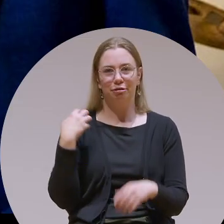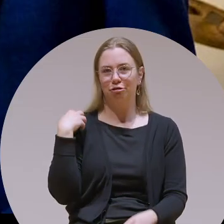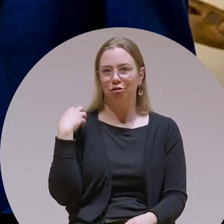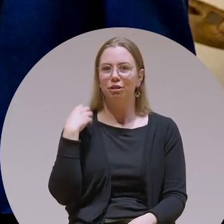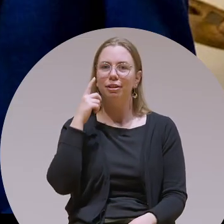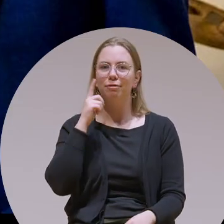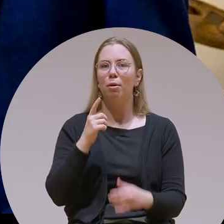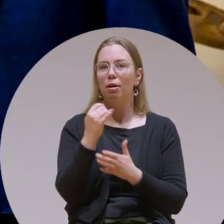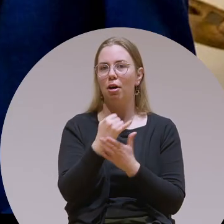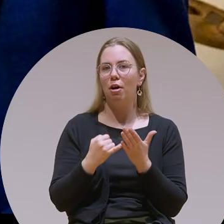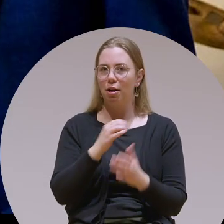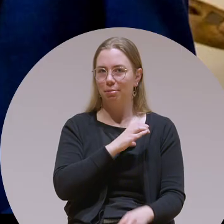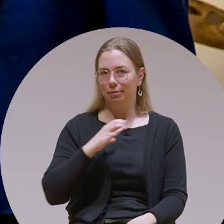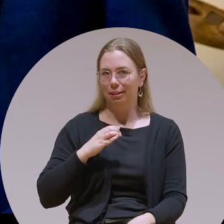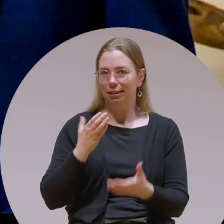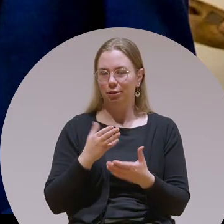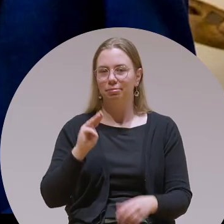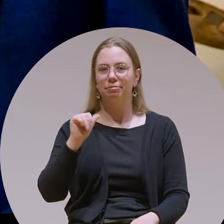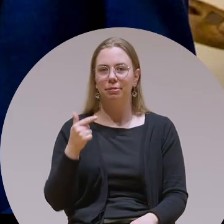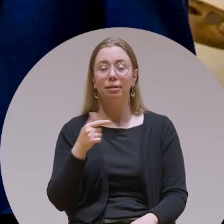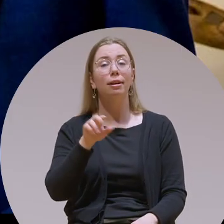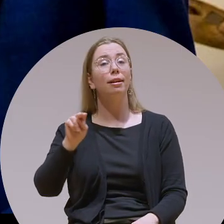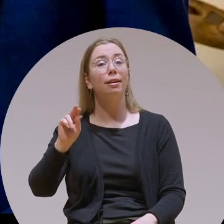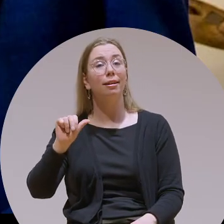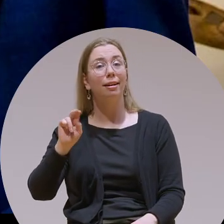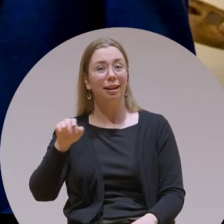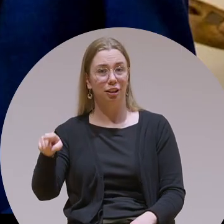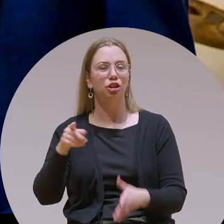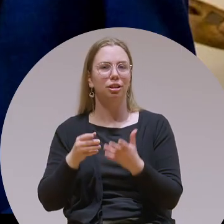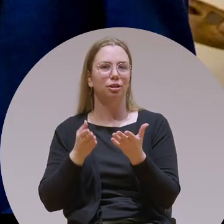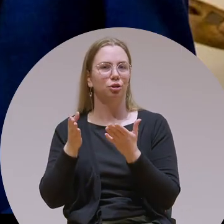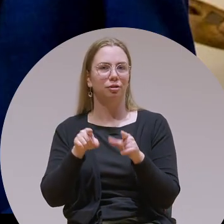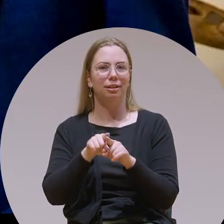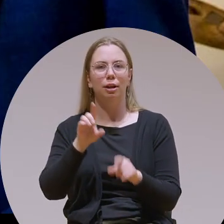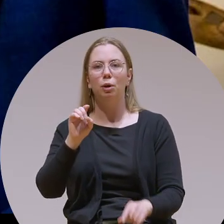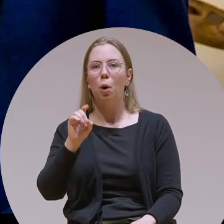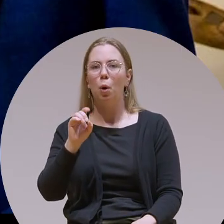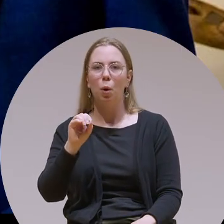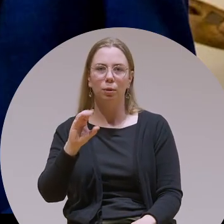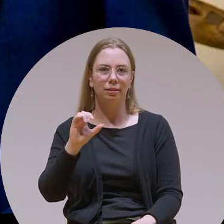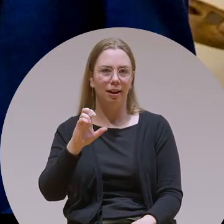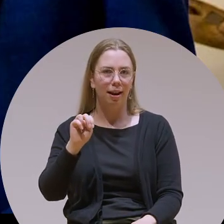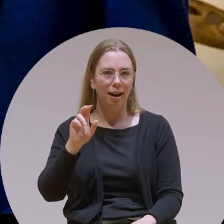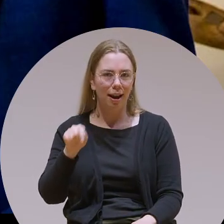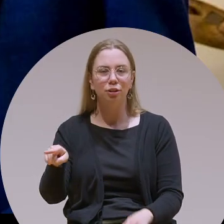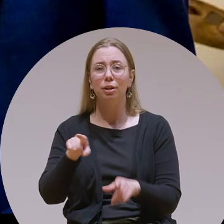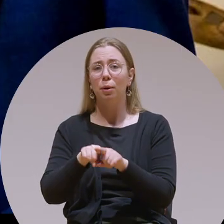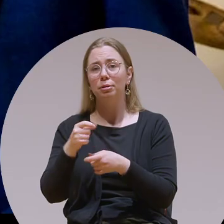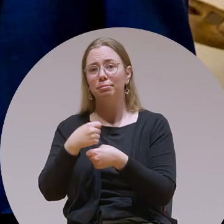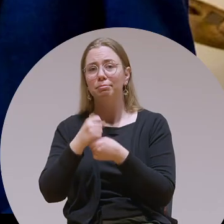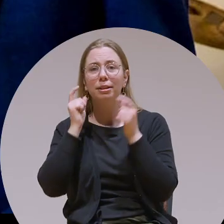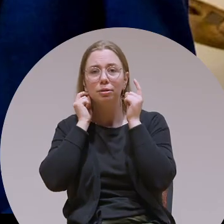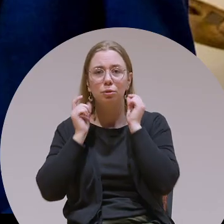chair of MAG's Art Committee. Nan has served as a docent. She's a remarkable jeweler as well, and